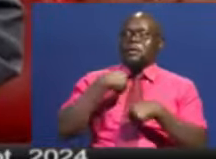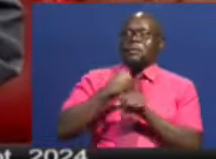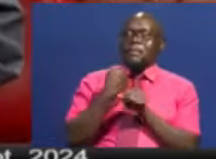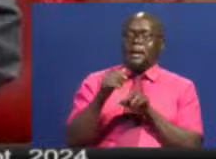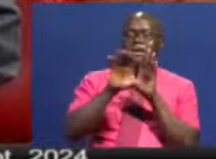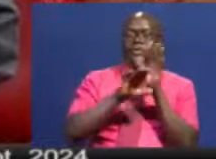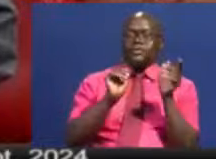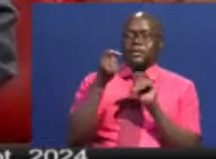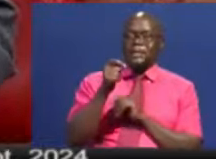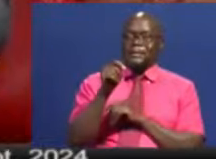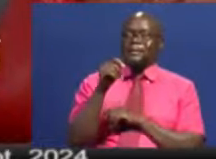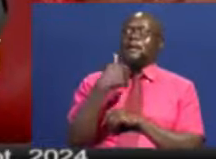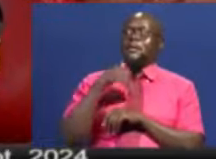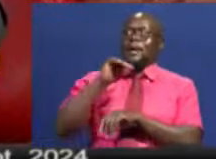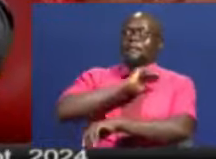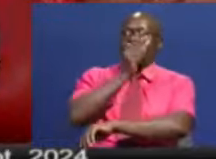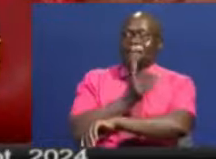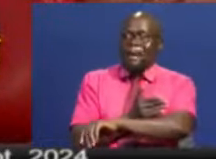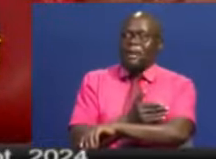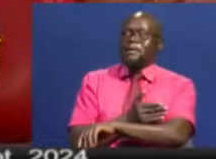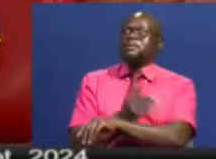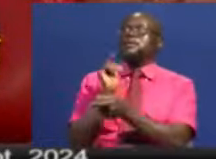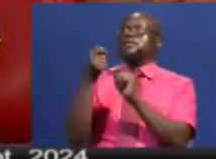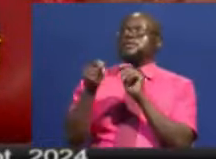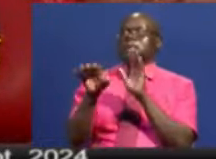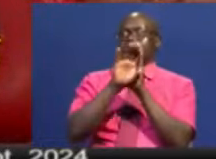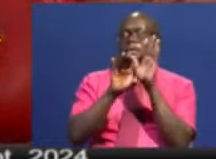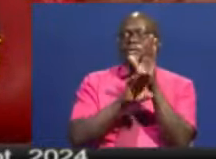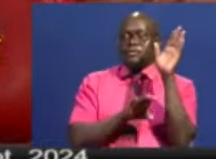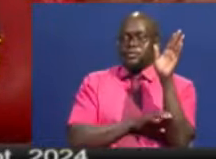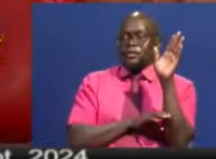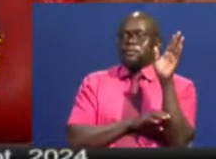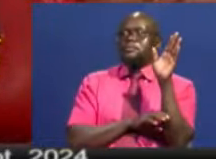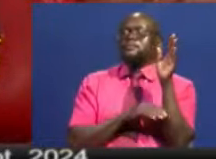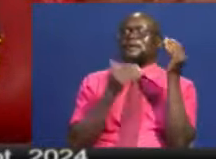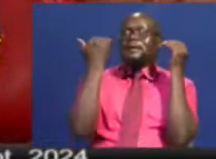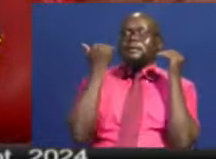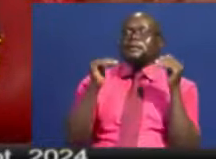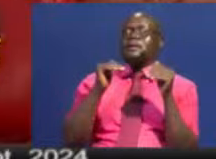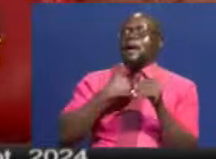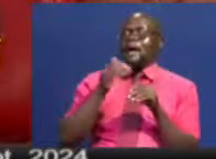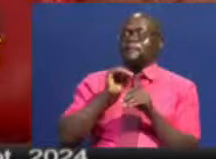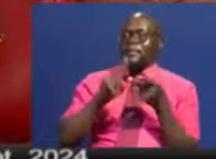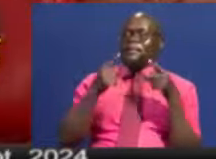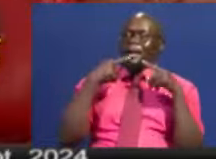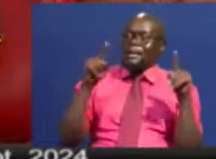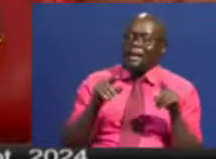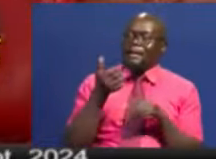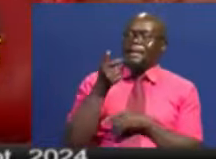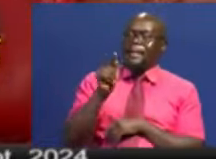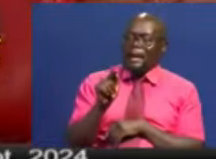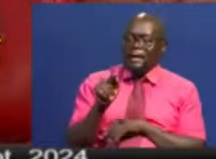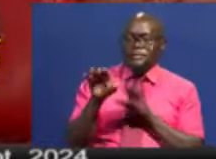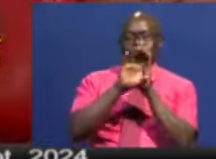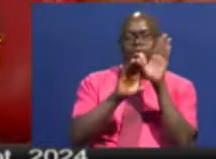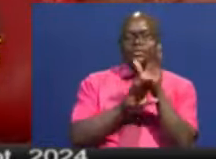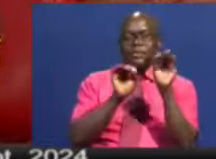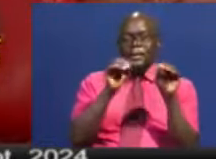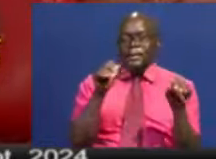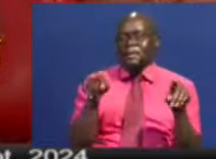constitutional amendment. We have the powers even to amend the constitution. The judiciary doesn't have. You can declare the act